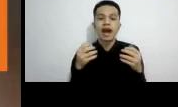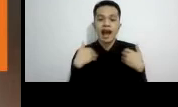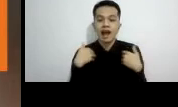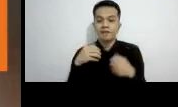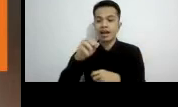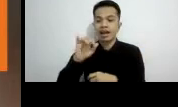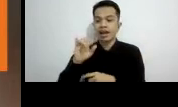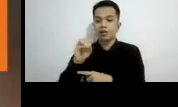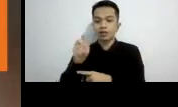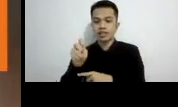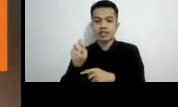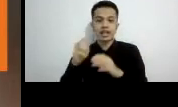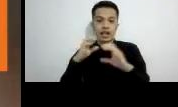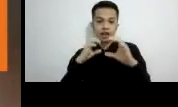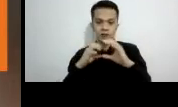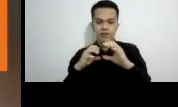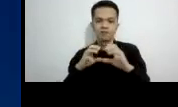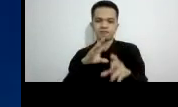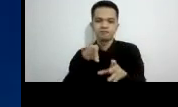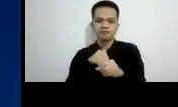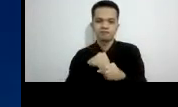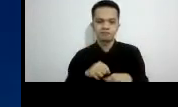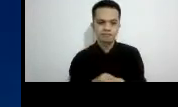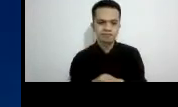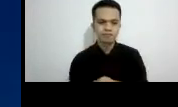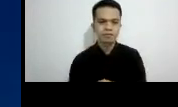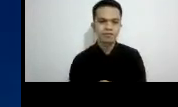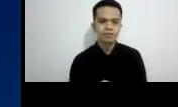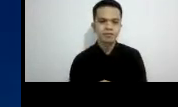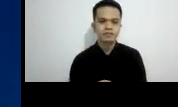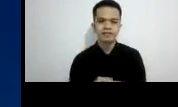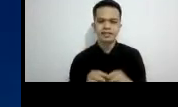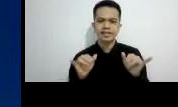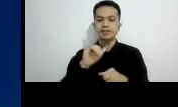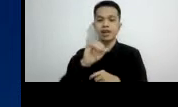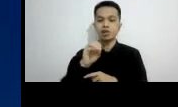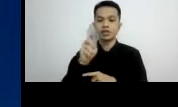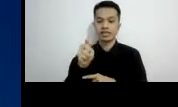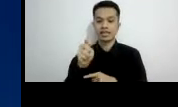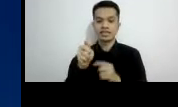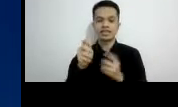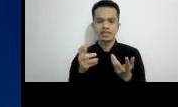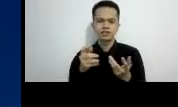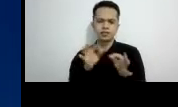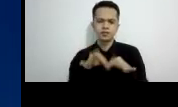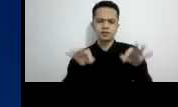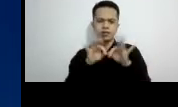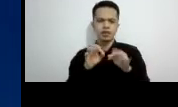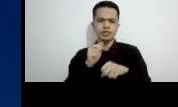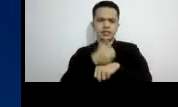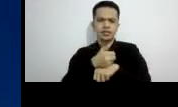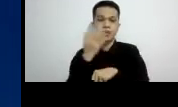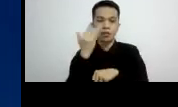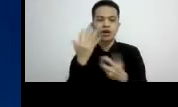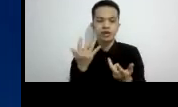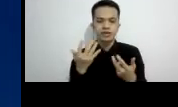long as it can communicate and transmit data. And in an IoT network, this is important to establish because we preface